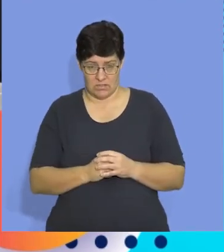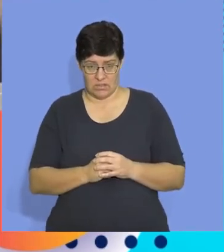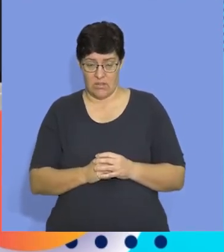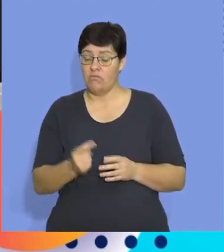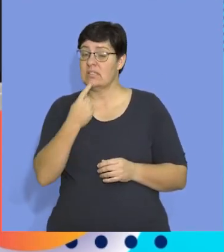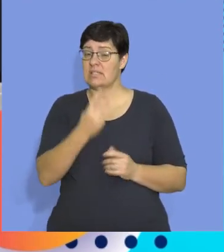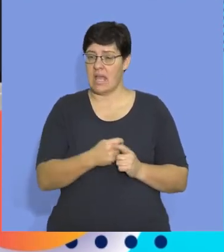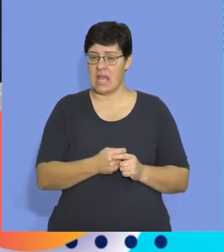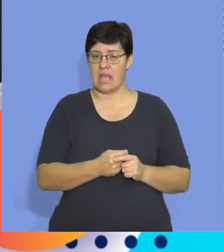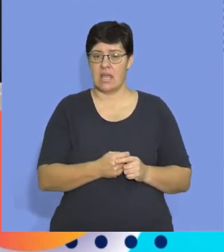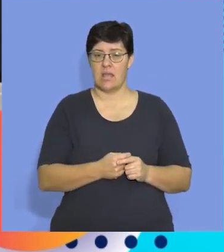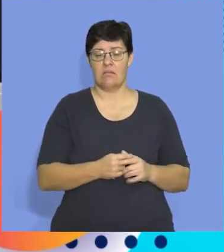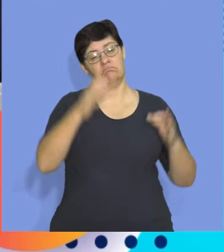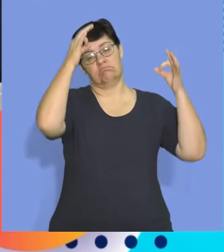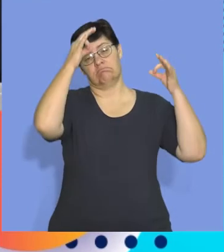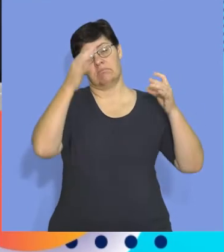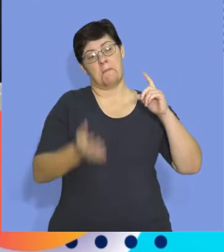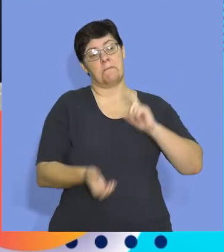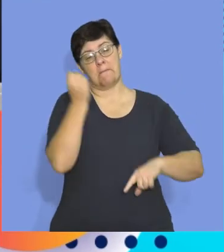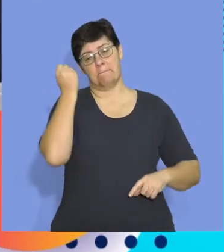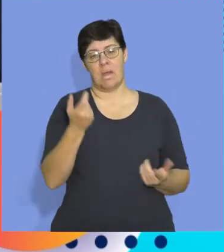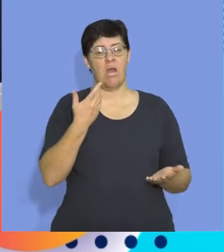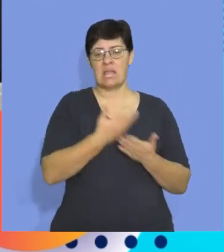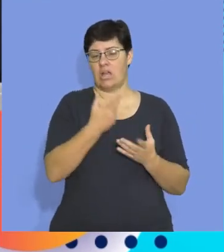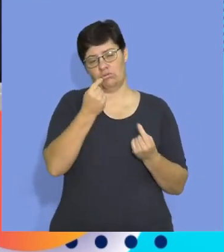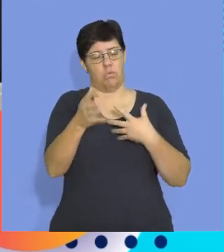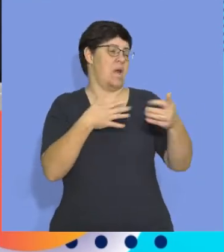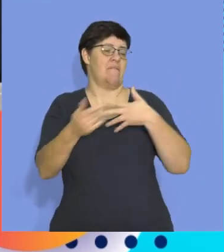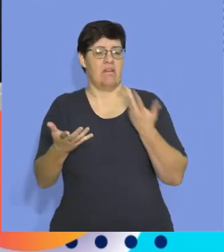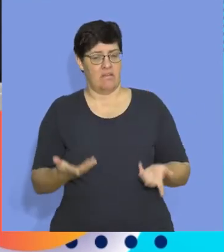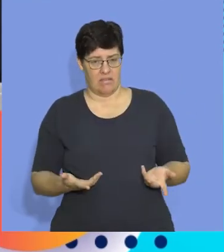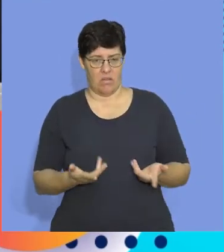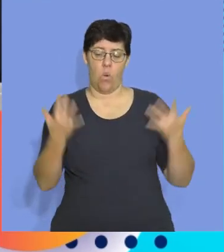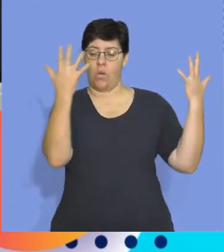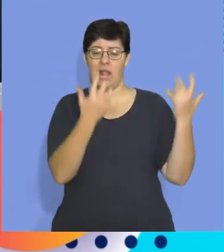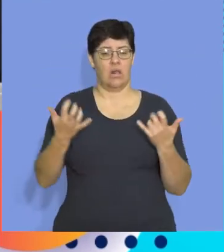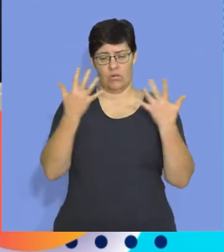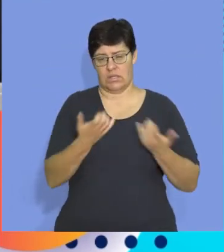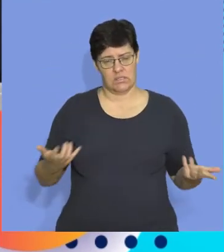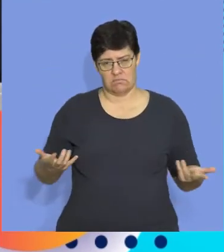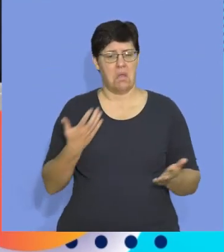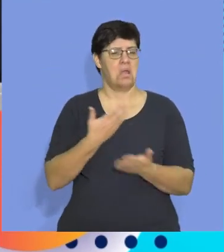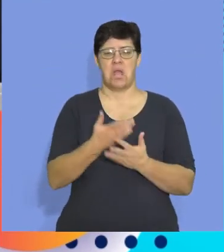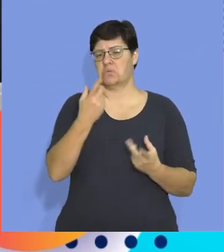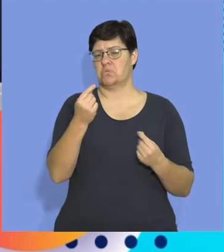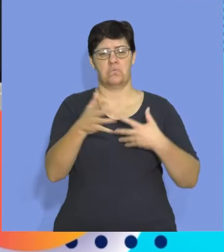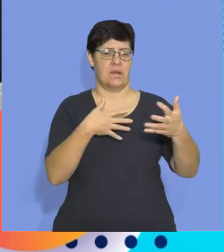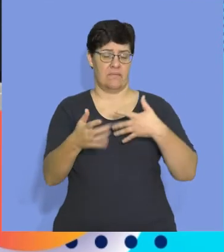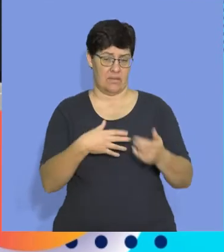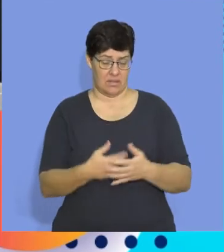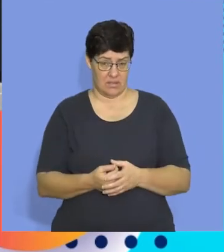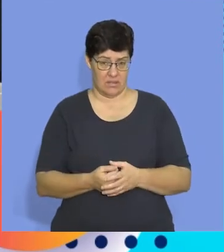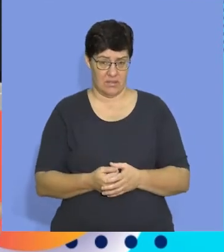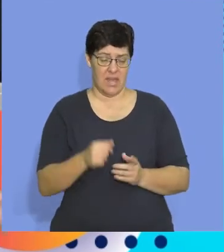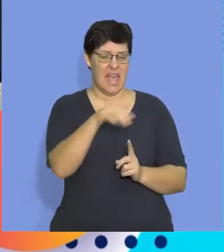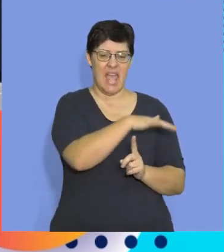said determine, you can do it how you like, or calculate, you can do it how you like. Area,